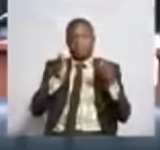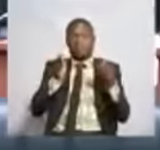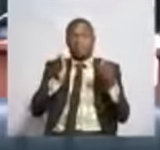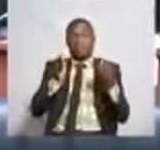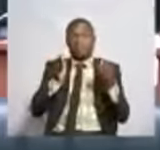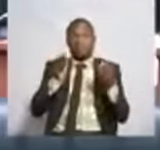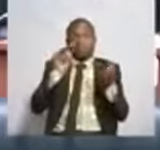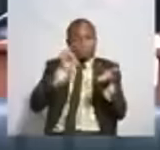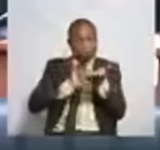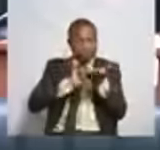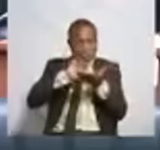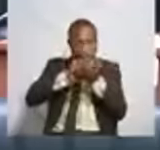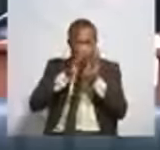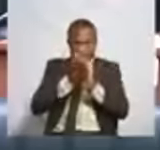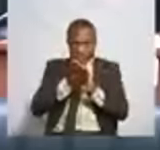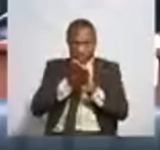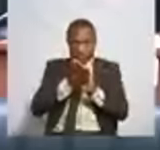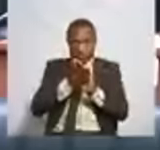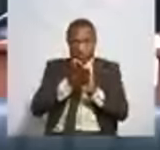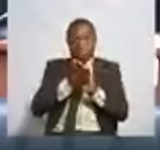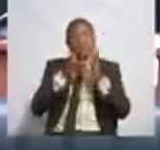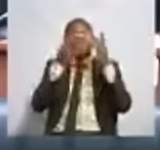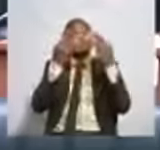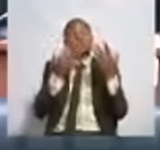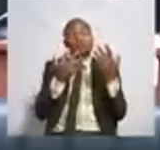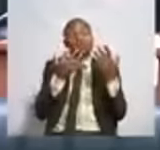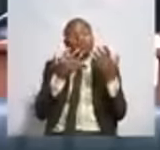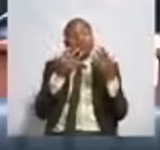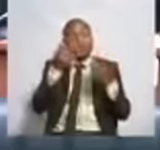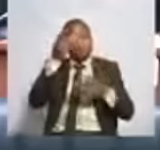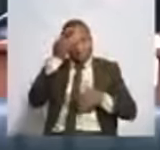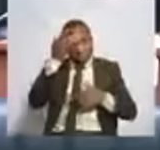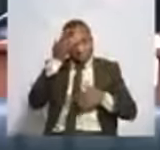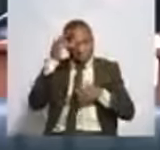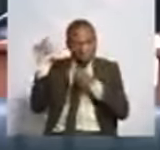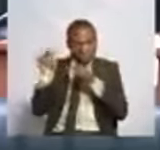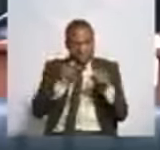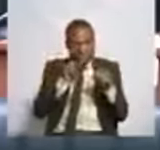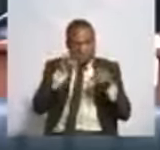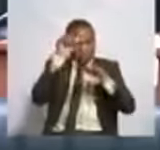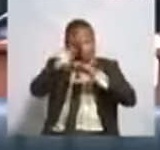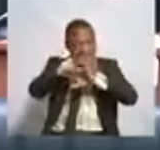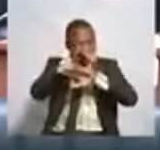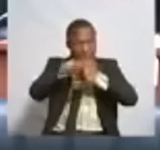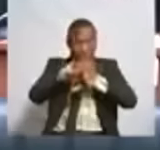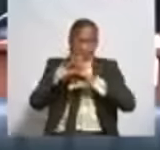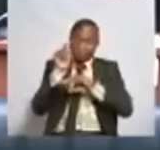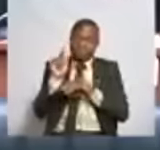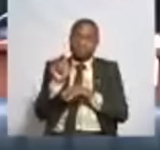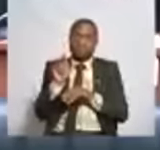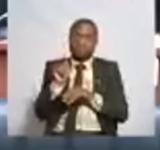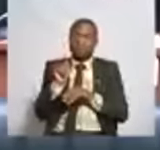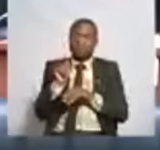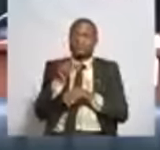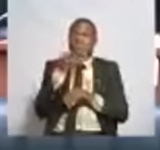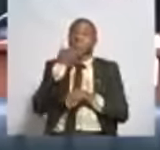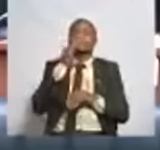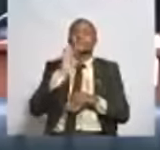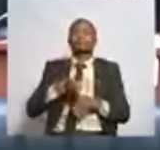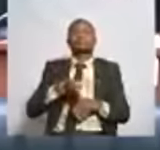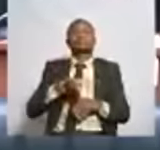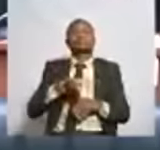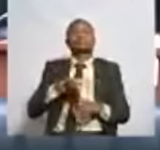for the nurse to now become a guard, to wait for patients to come at midnight, I think it's colloquial